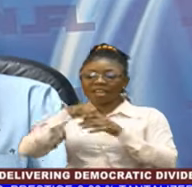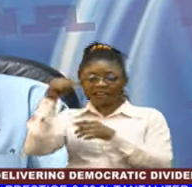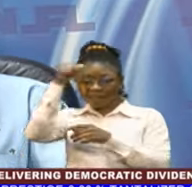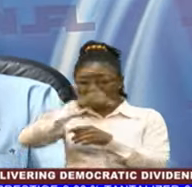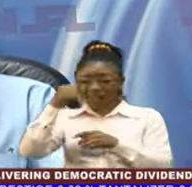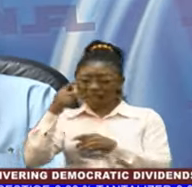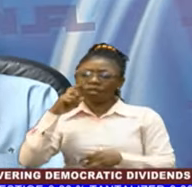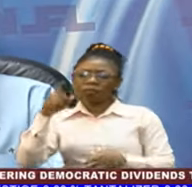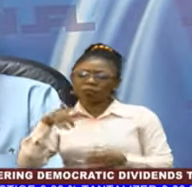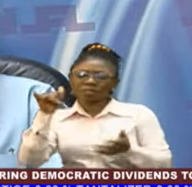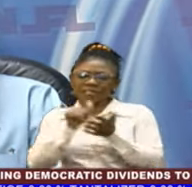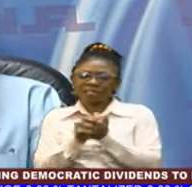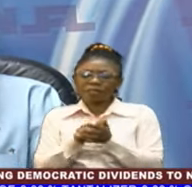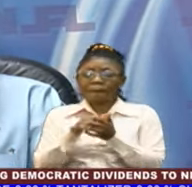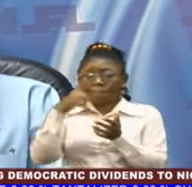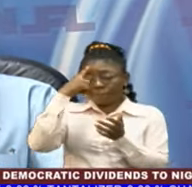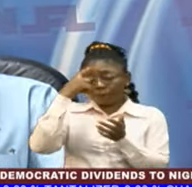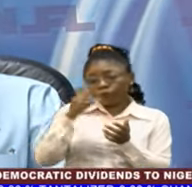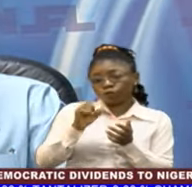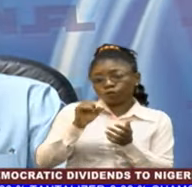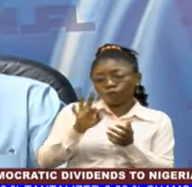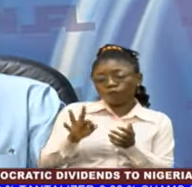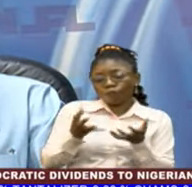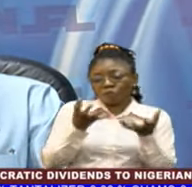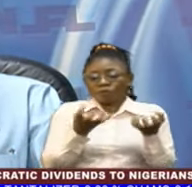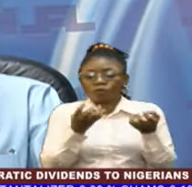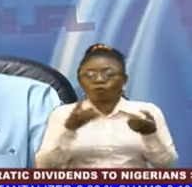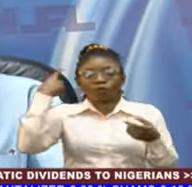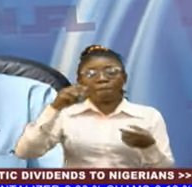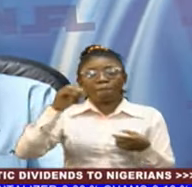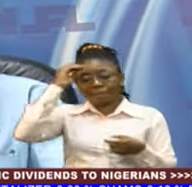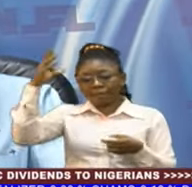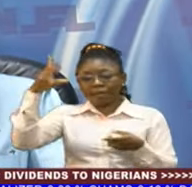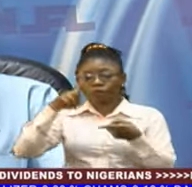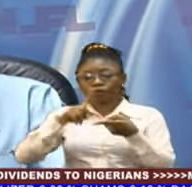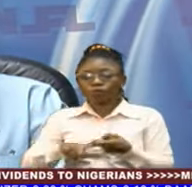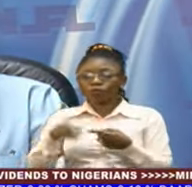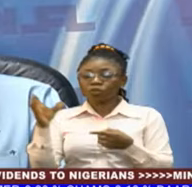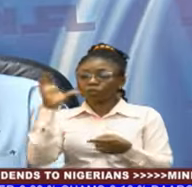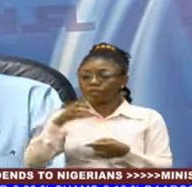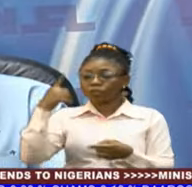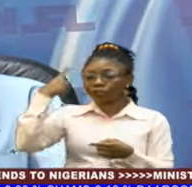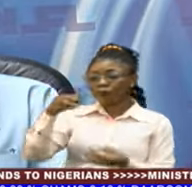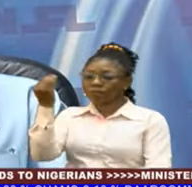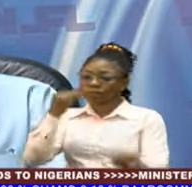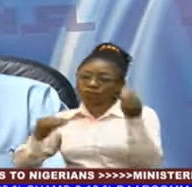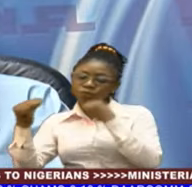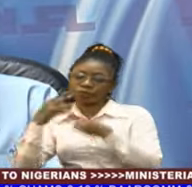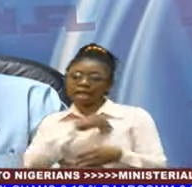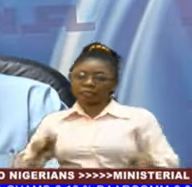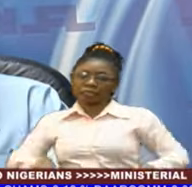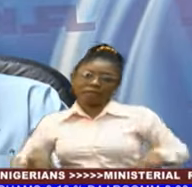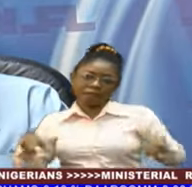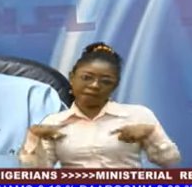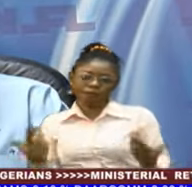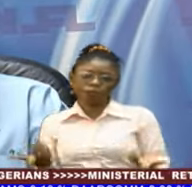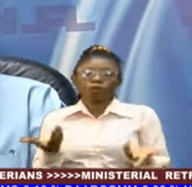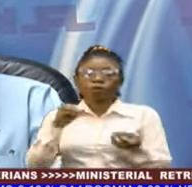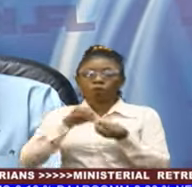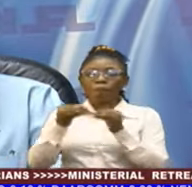to the quest for man to look for their sources of livelihood, a number of activities